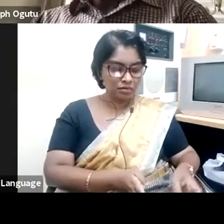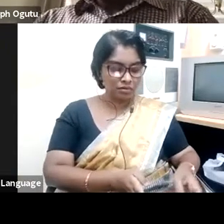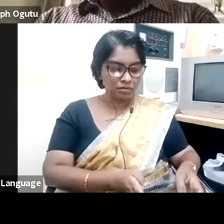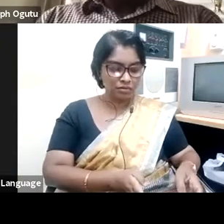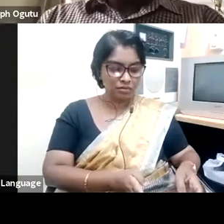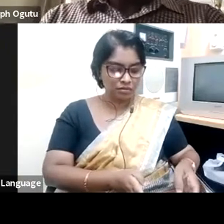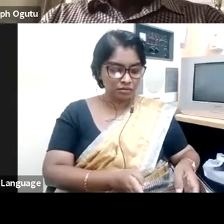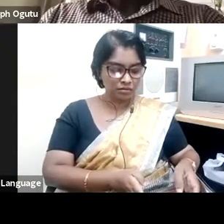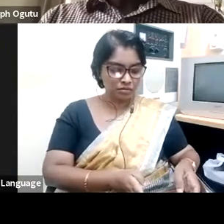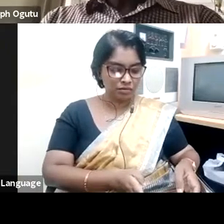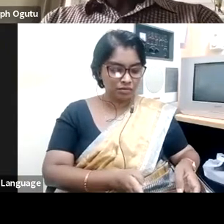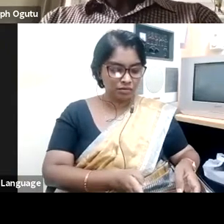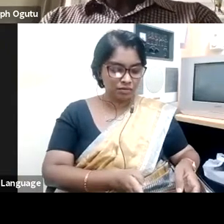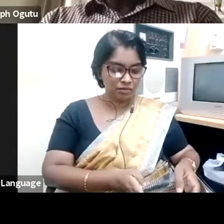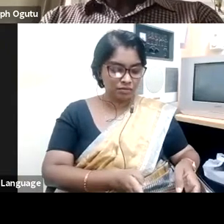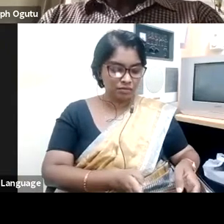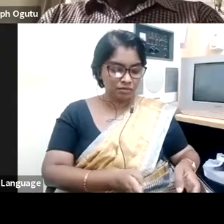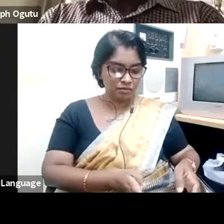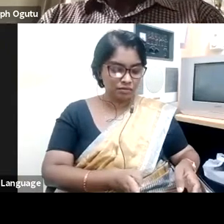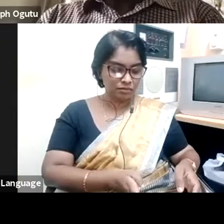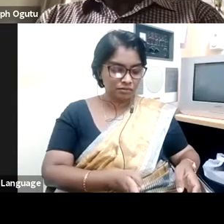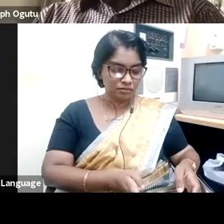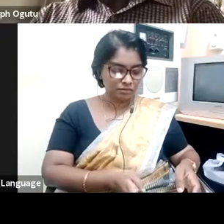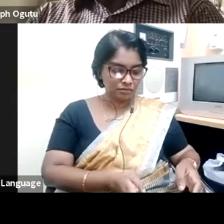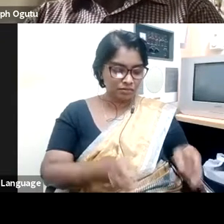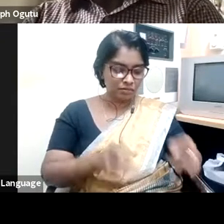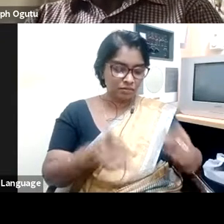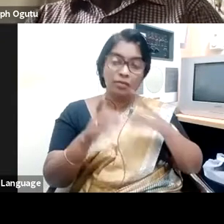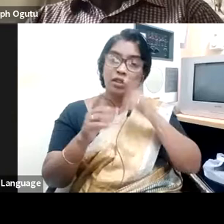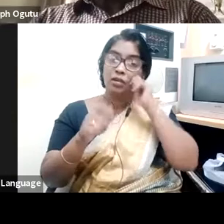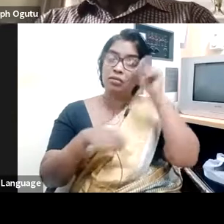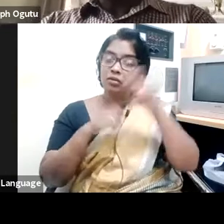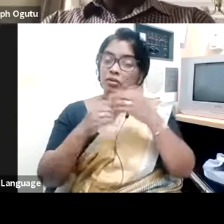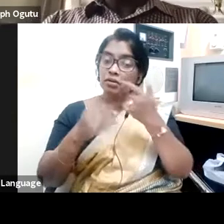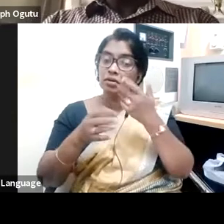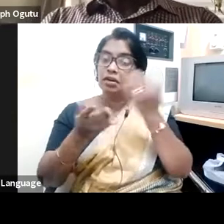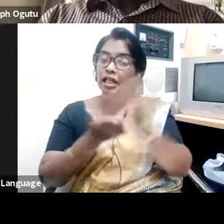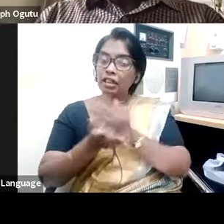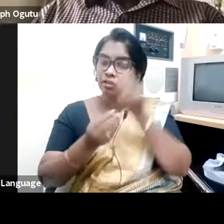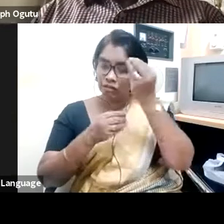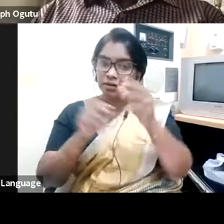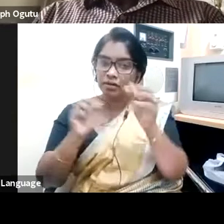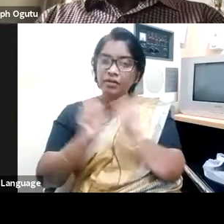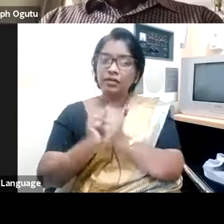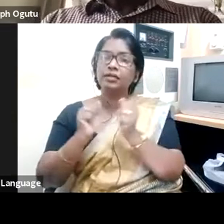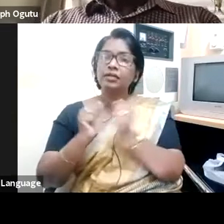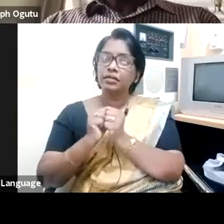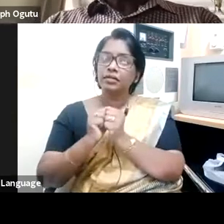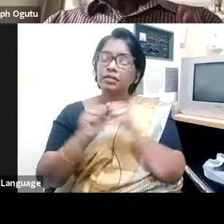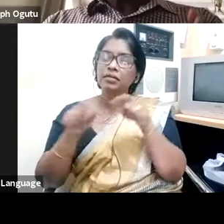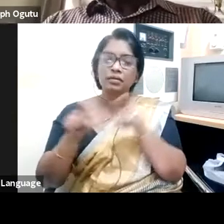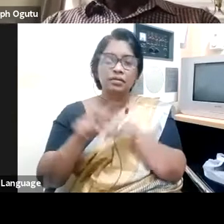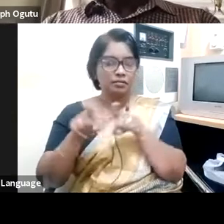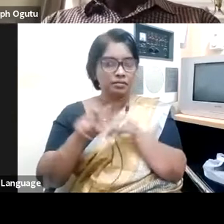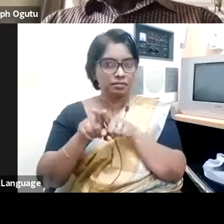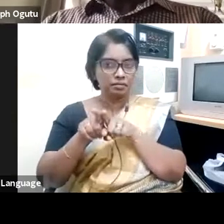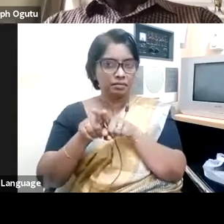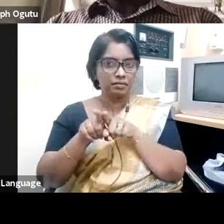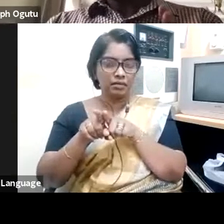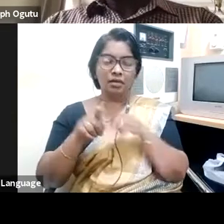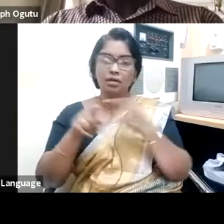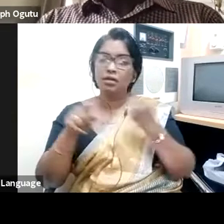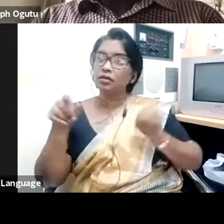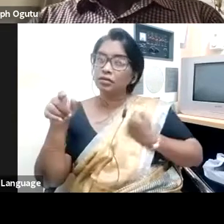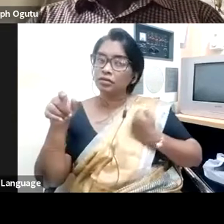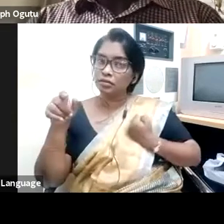savings and then to be able to use that to access affordable medical care? And so the intentions were very good, and